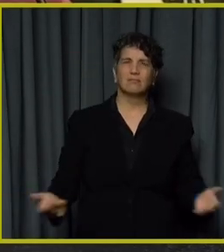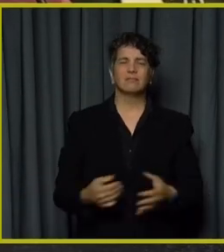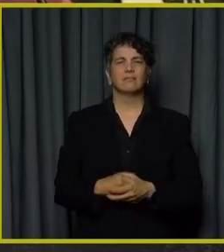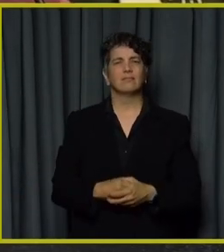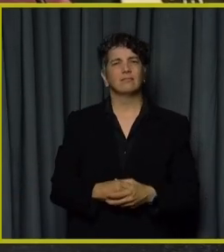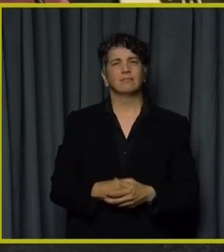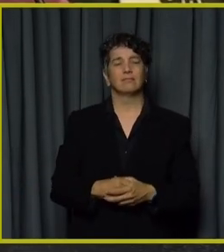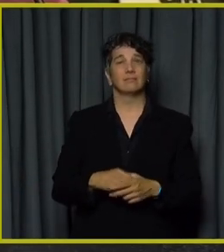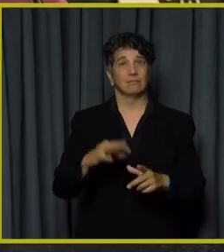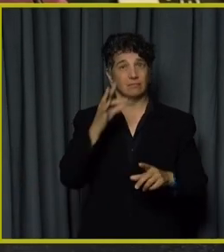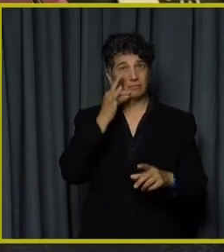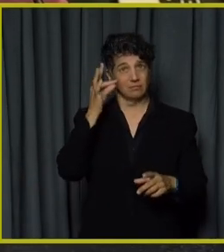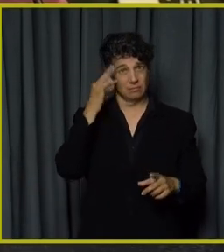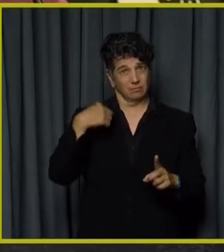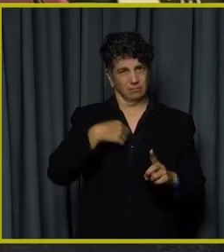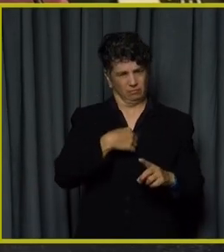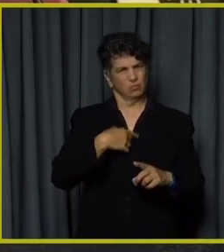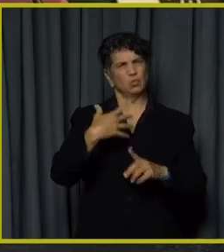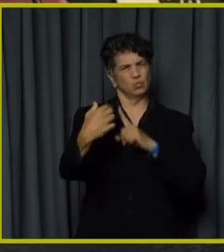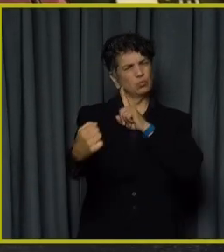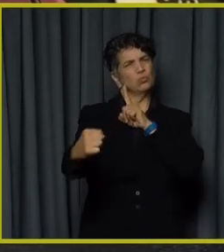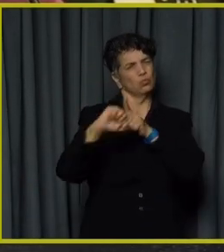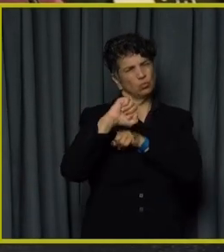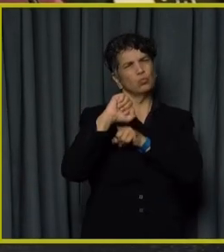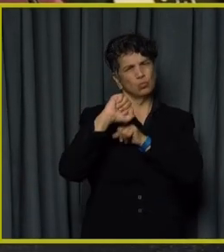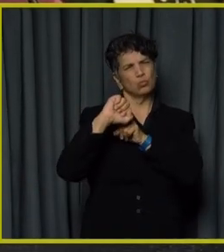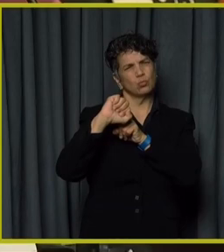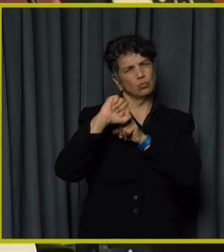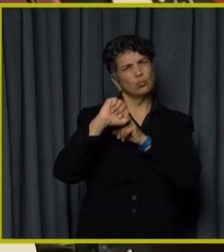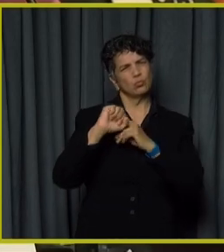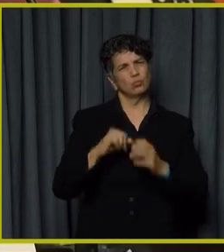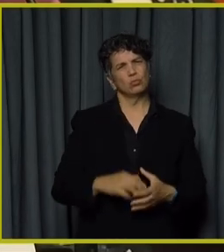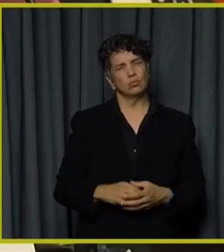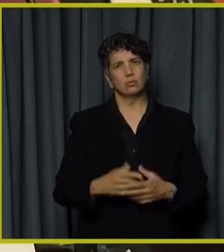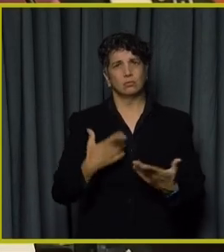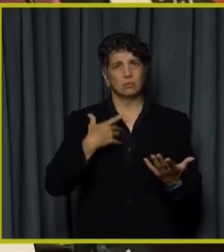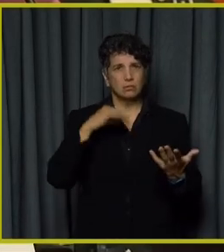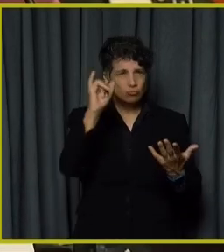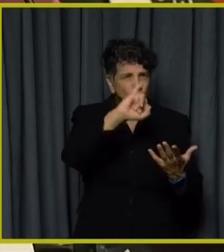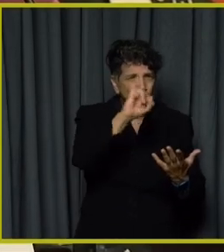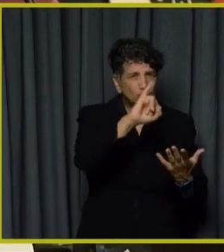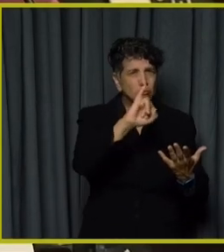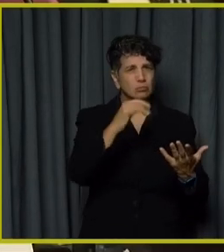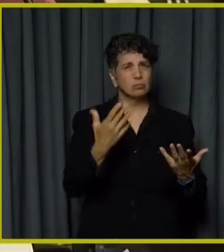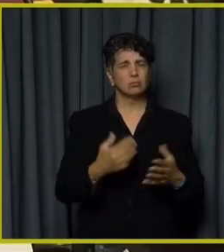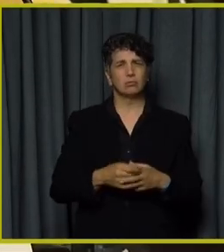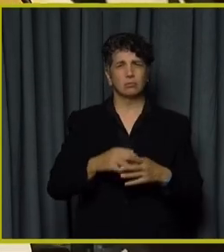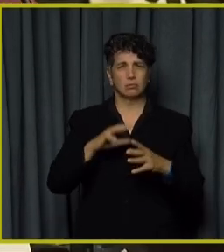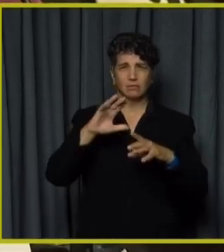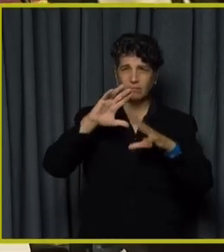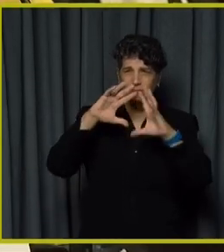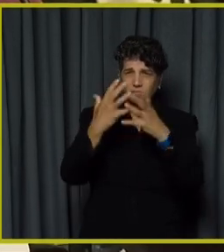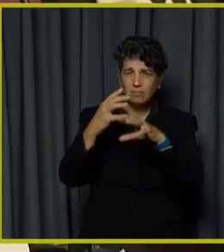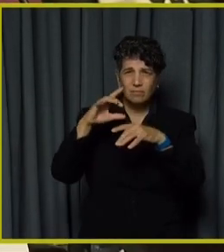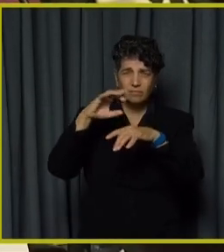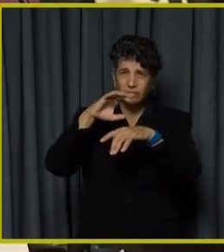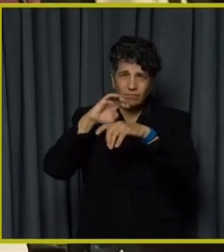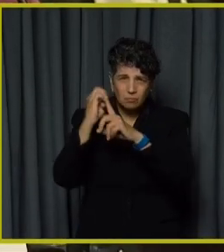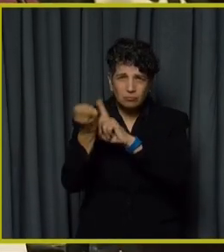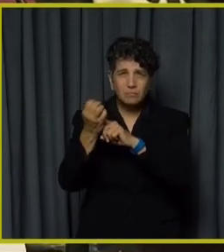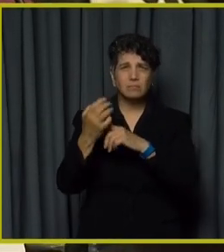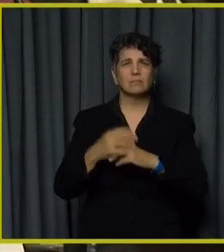affected, we talk about health care, we talk about worrying about the environment, but yet when they're allowing open pit mines